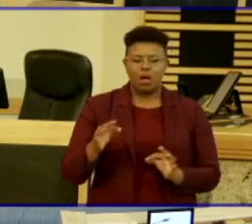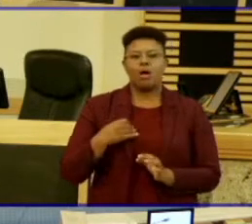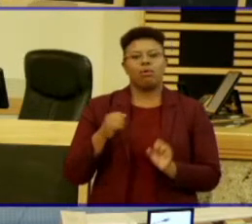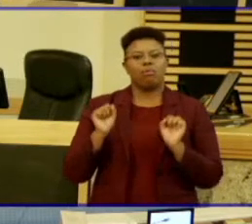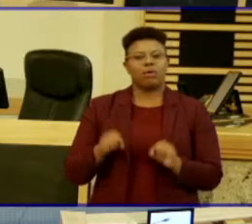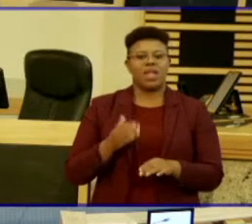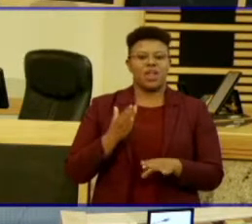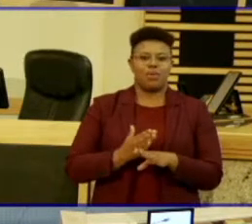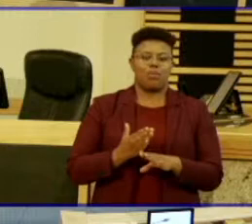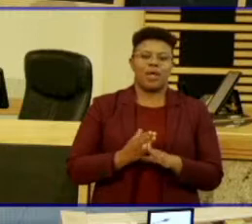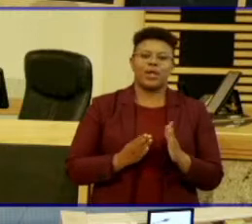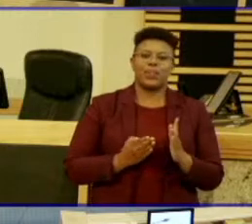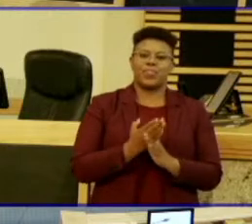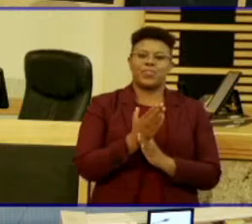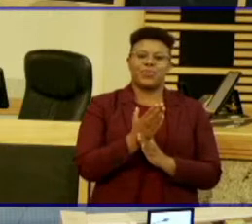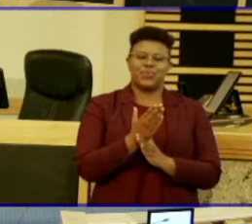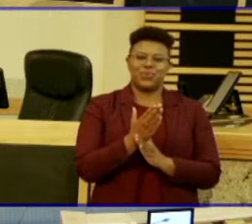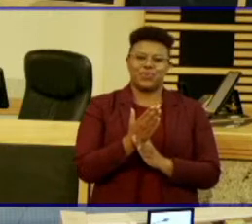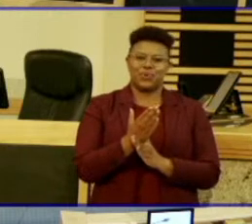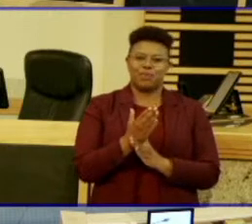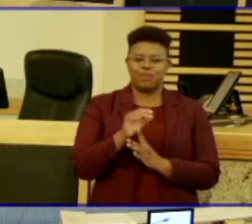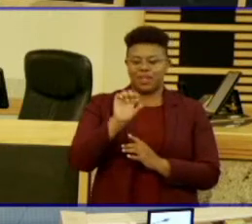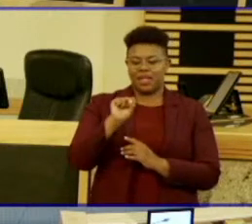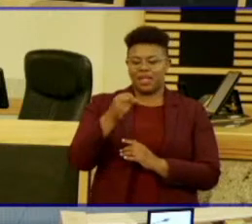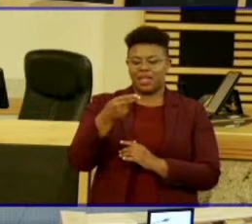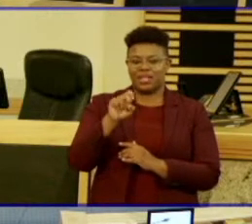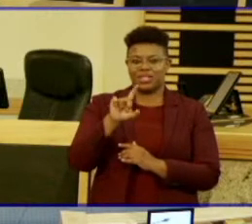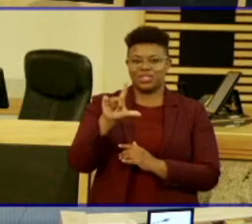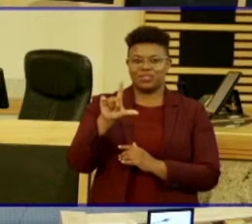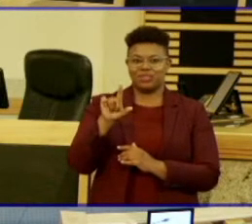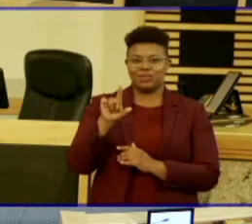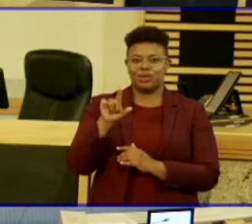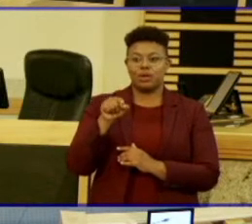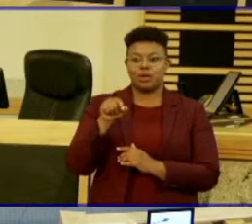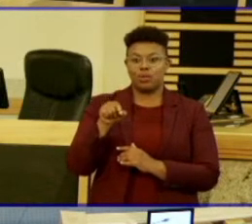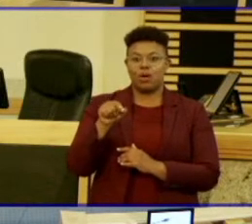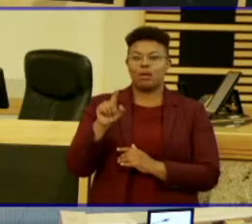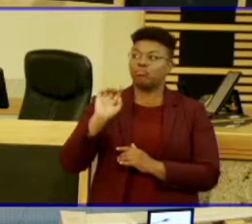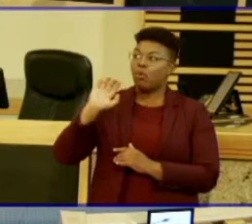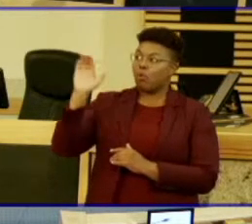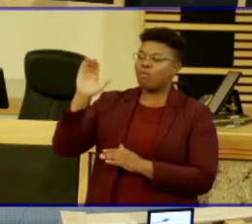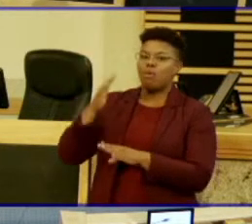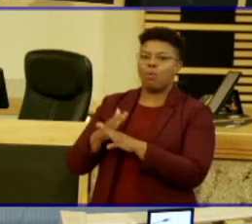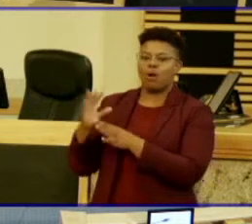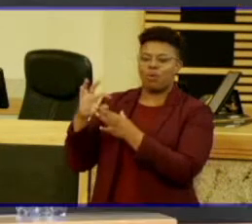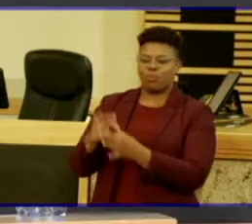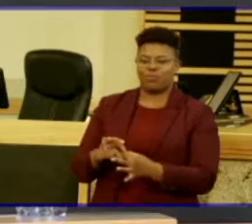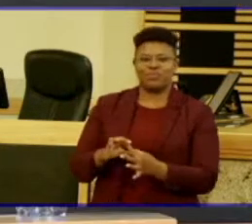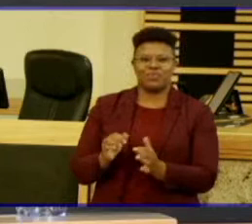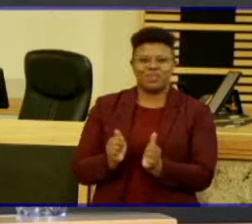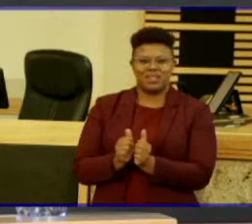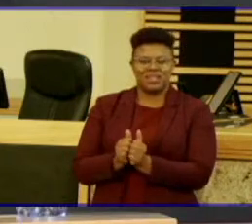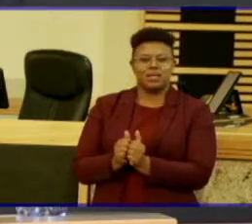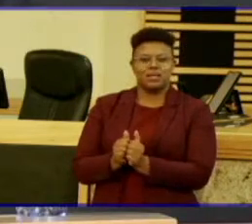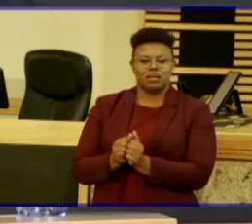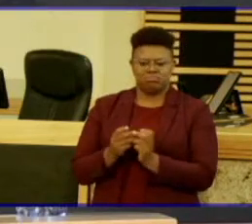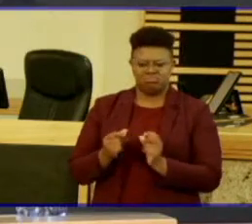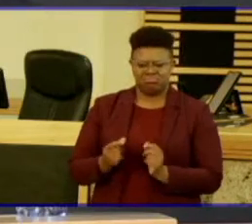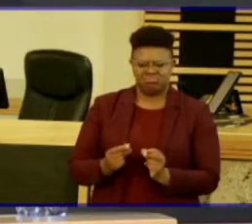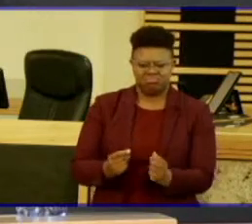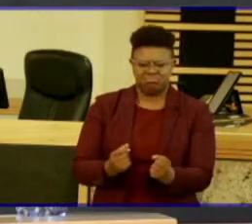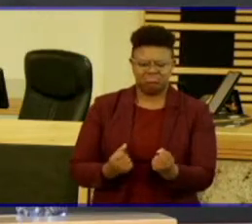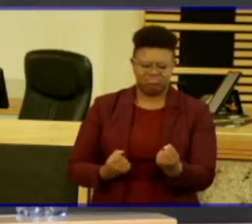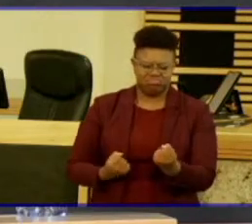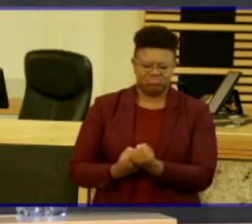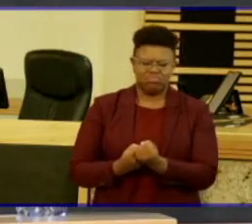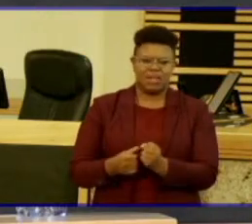able to work through. UShell engapha elento ke ePhilippines ukwazile ukusebenza naye ngokukhawuleza emncedisa